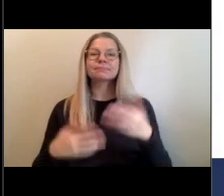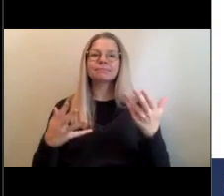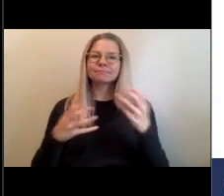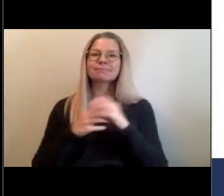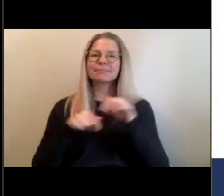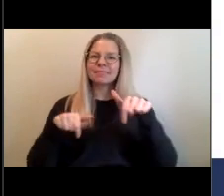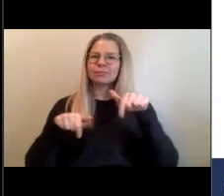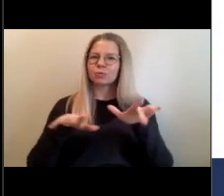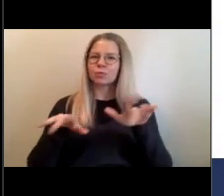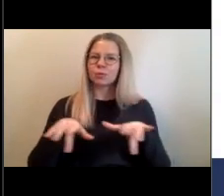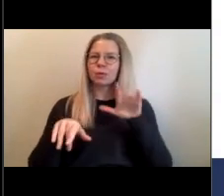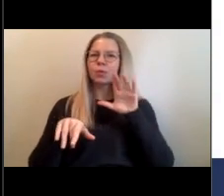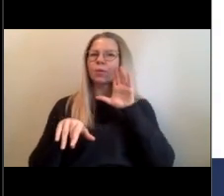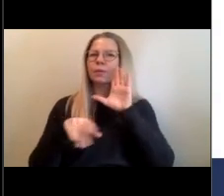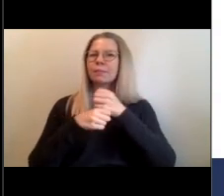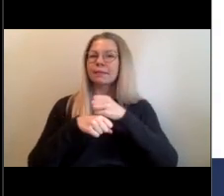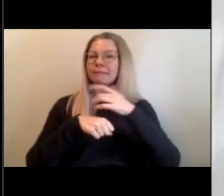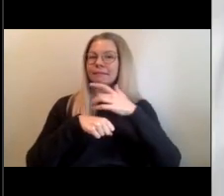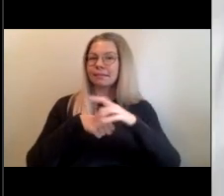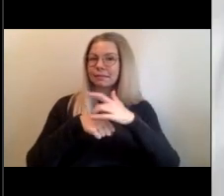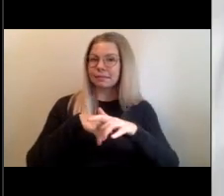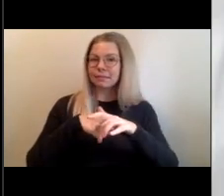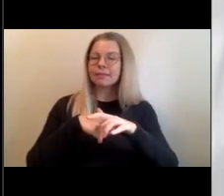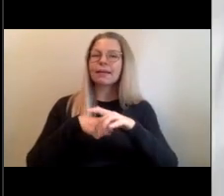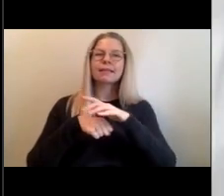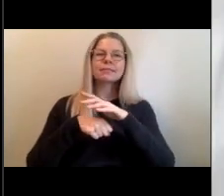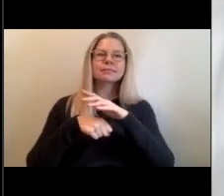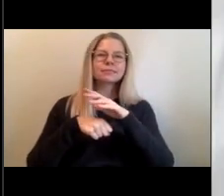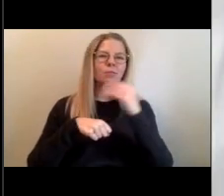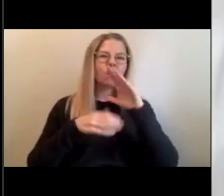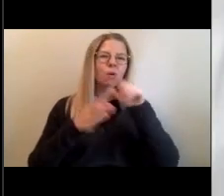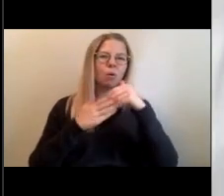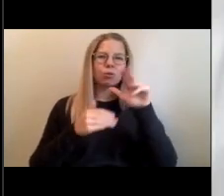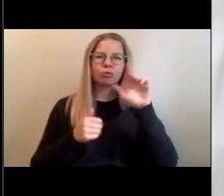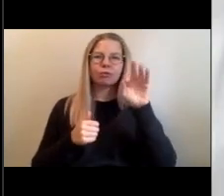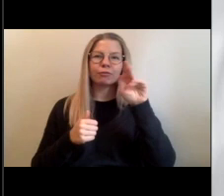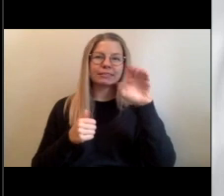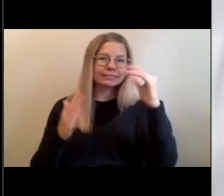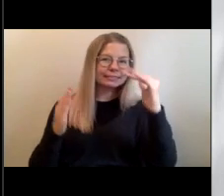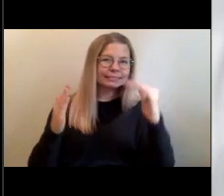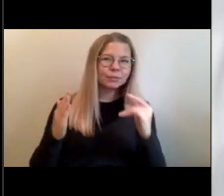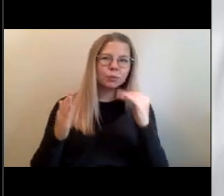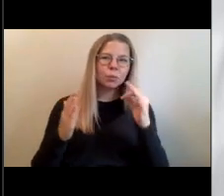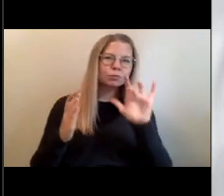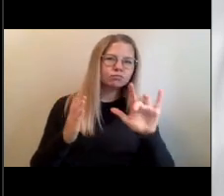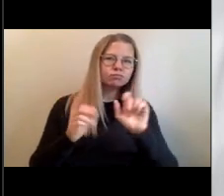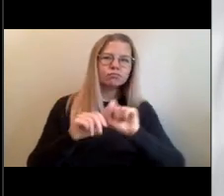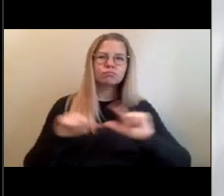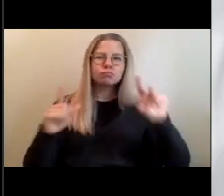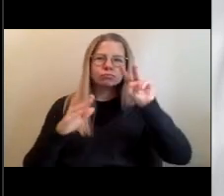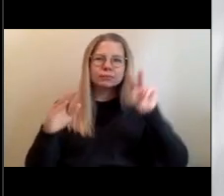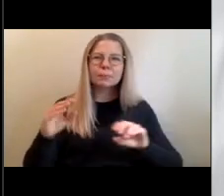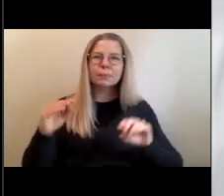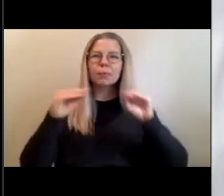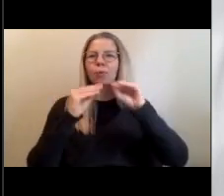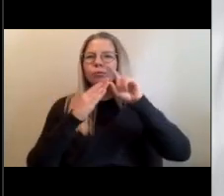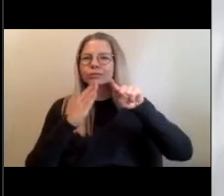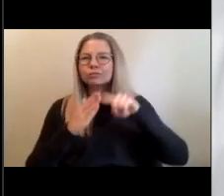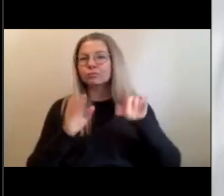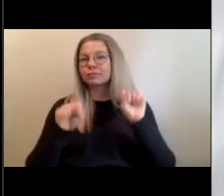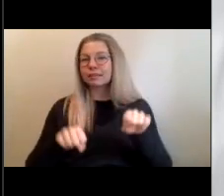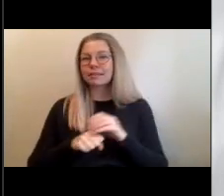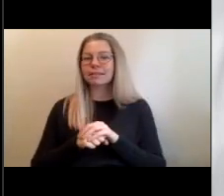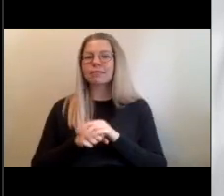the references for the science. And now I'll open it up to any questions. You can see my email address here as well. It's just